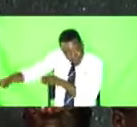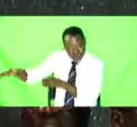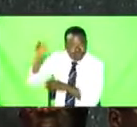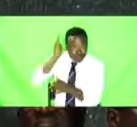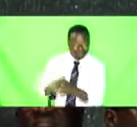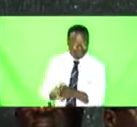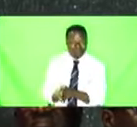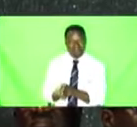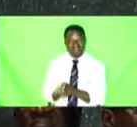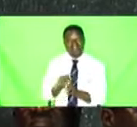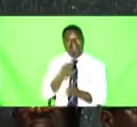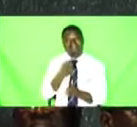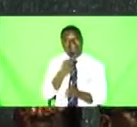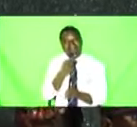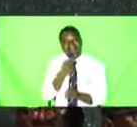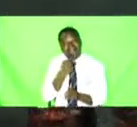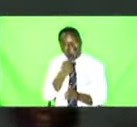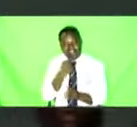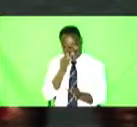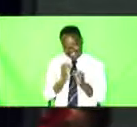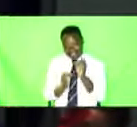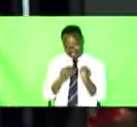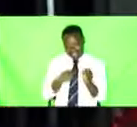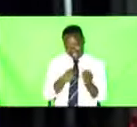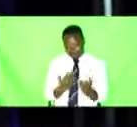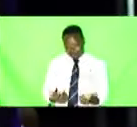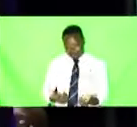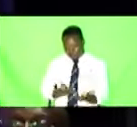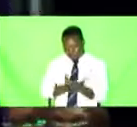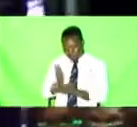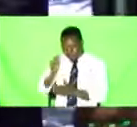Now, if there is right for every religion,